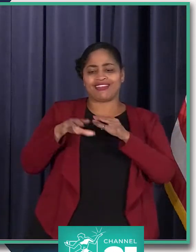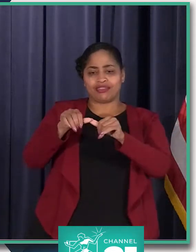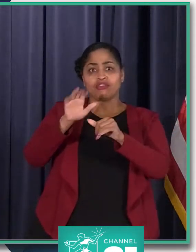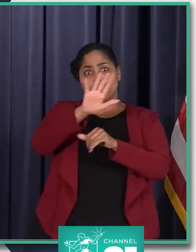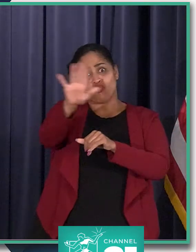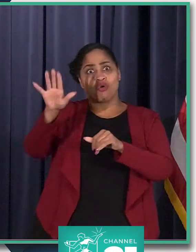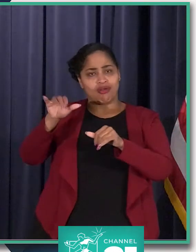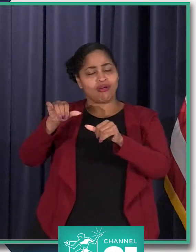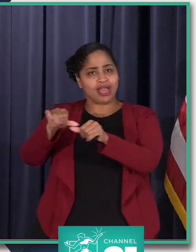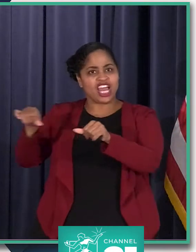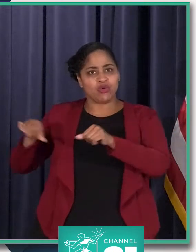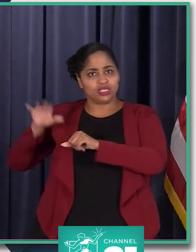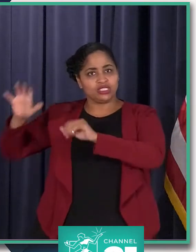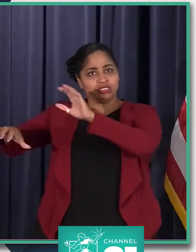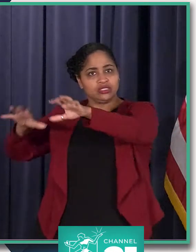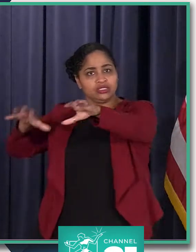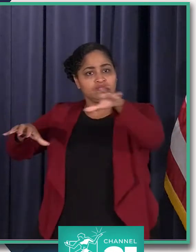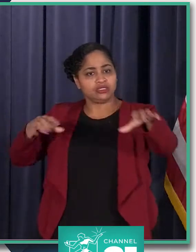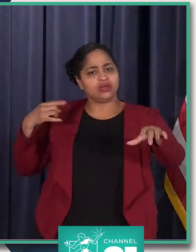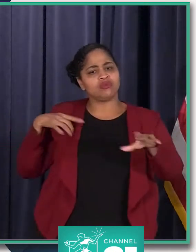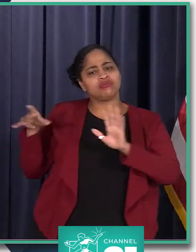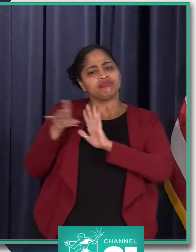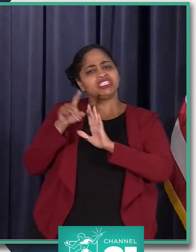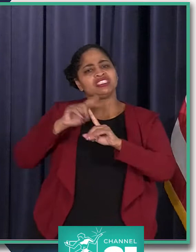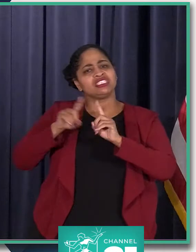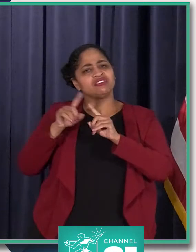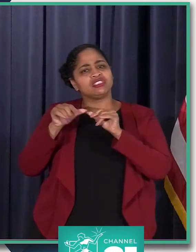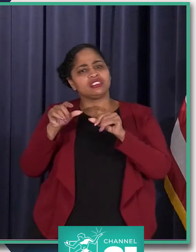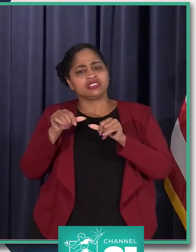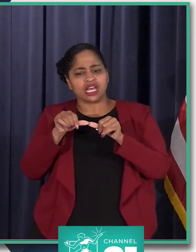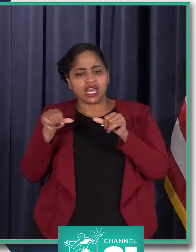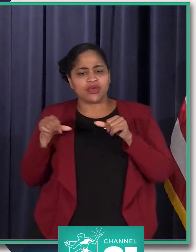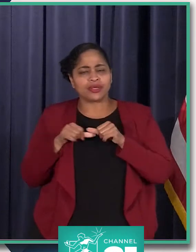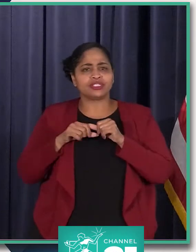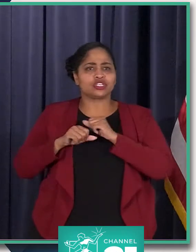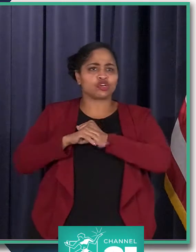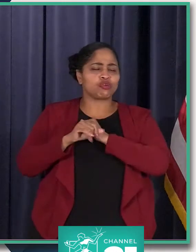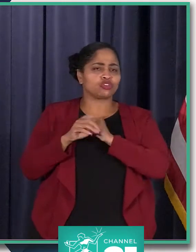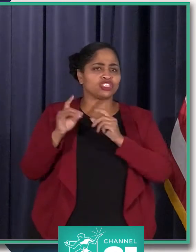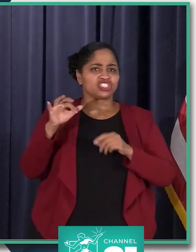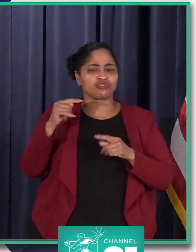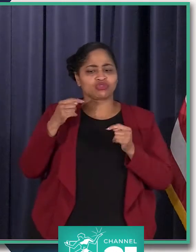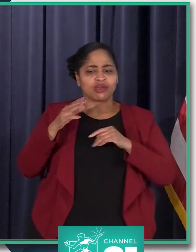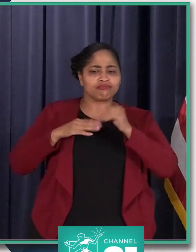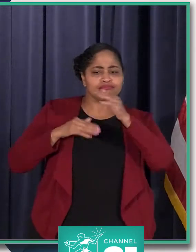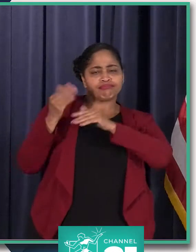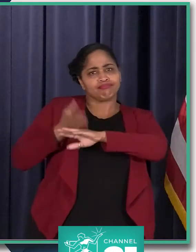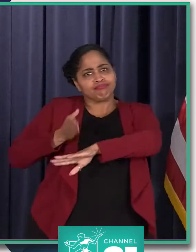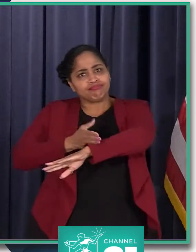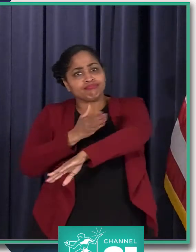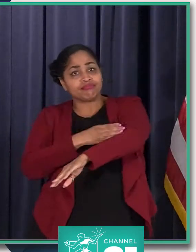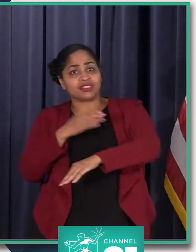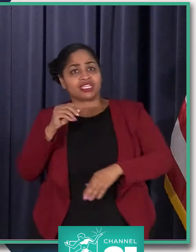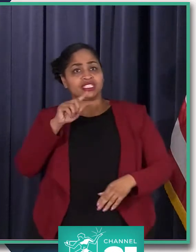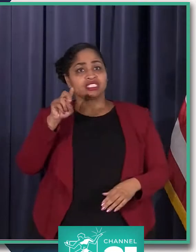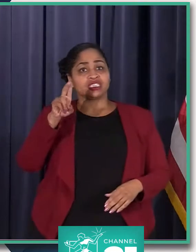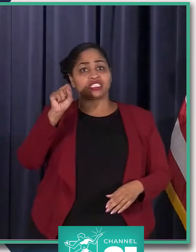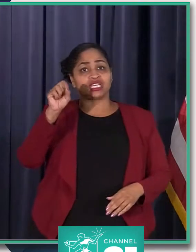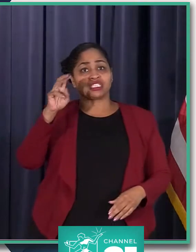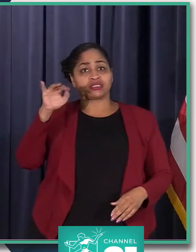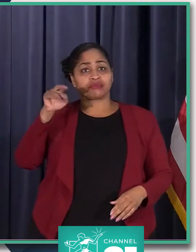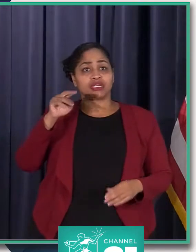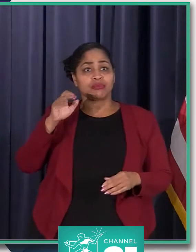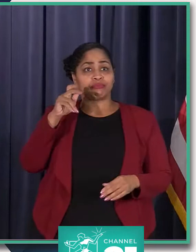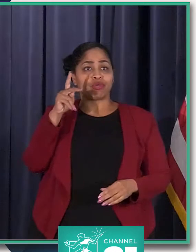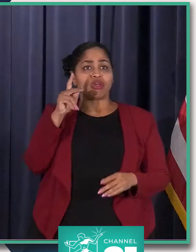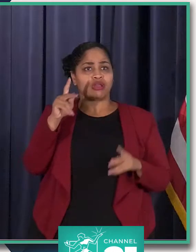so we're picking different neighborhoods, different commercial districts to try to build them up. And Zussman Park, that people in this community